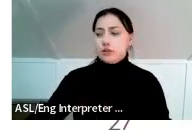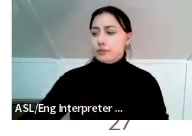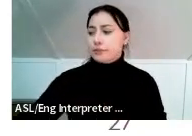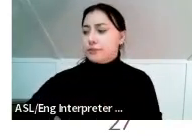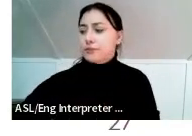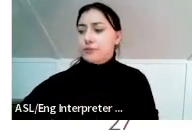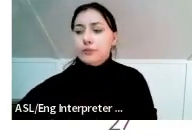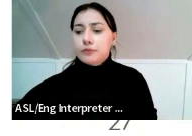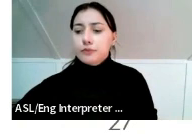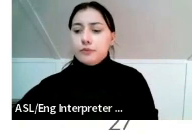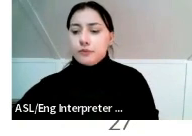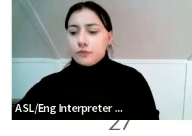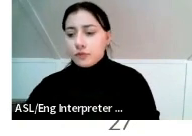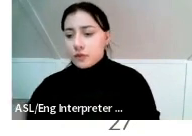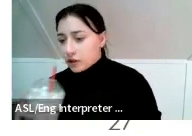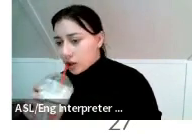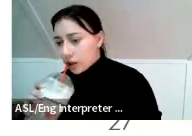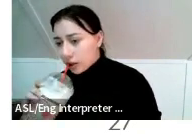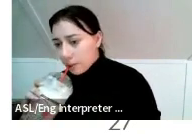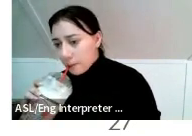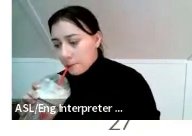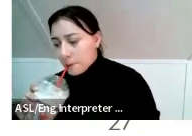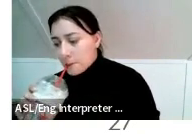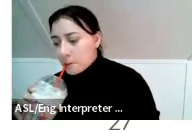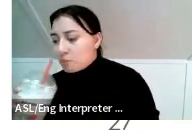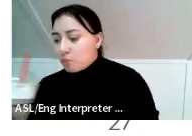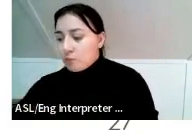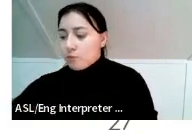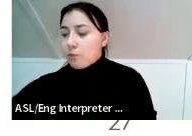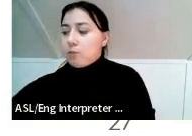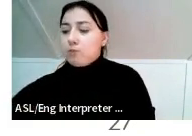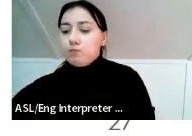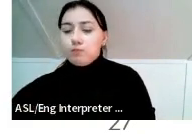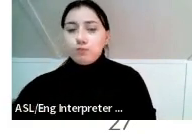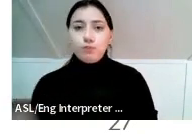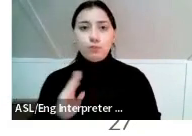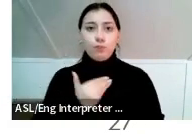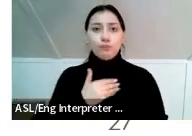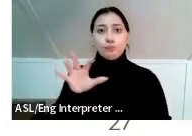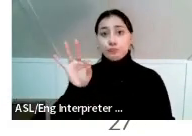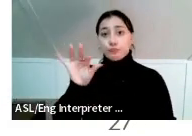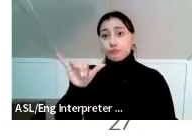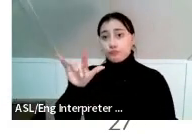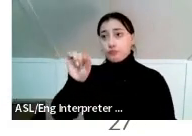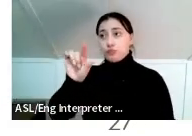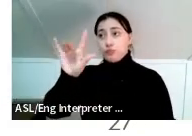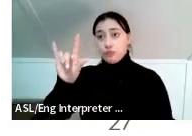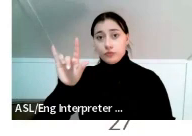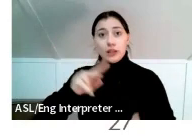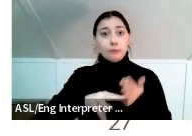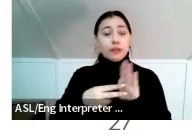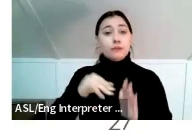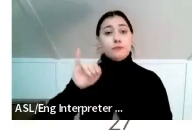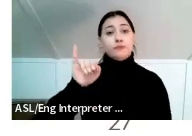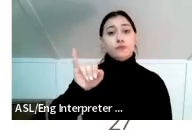It's our fiscal year 25 for the state, which runs July 1st through June 30th.